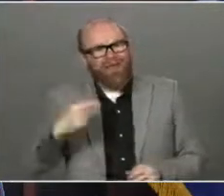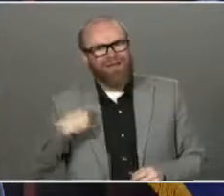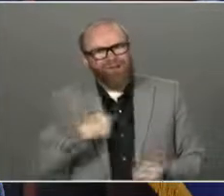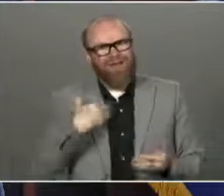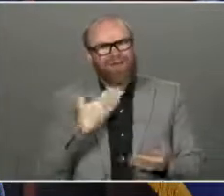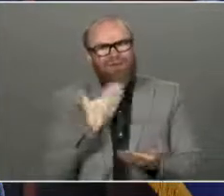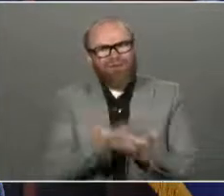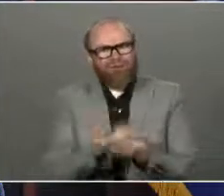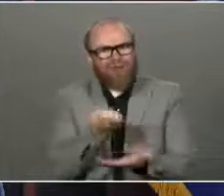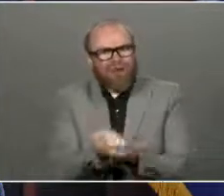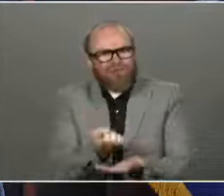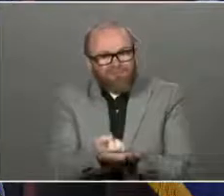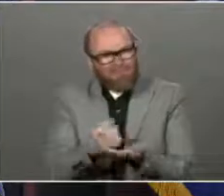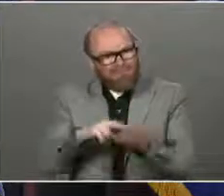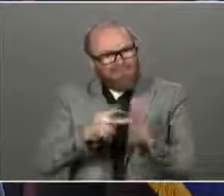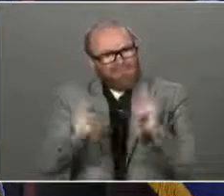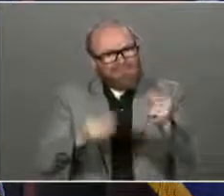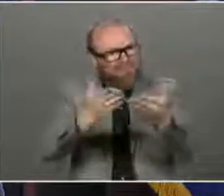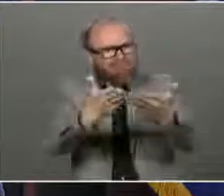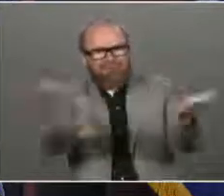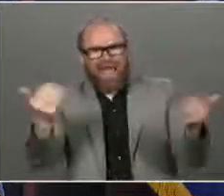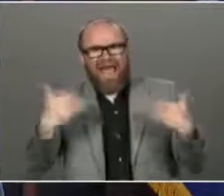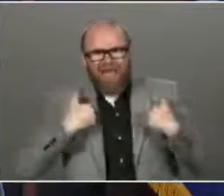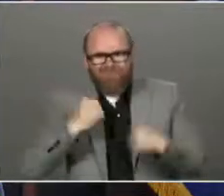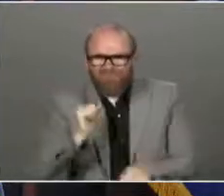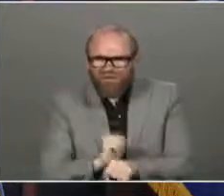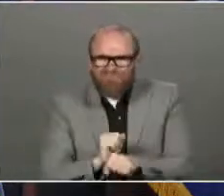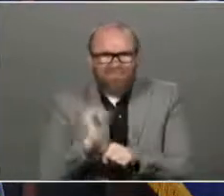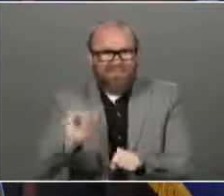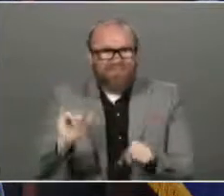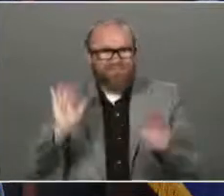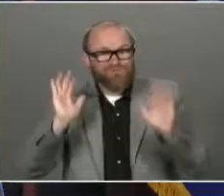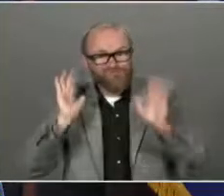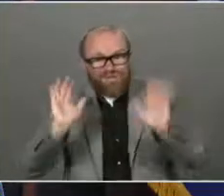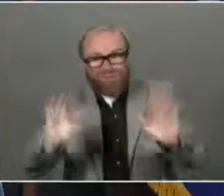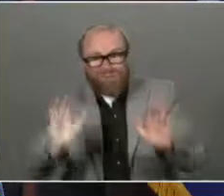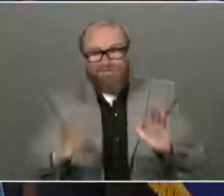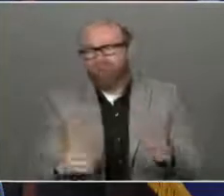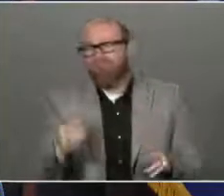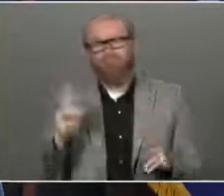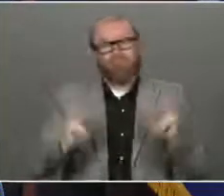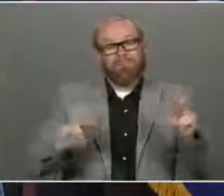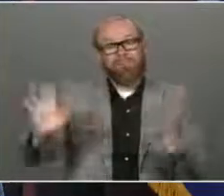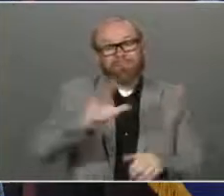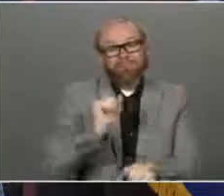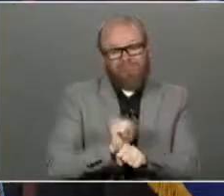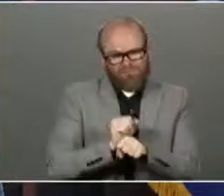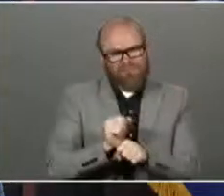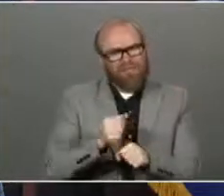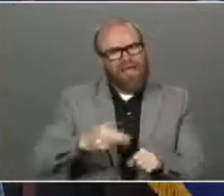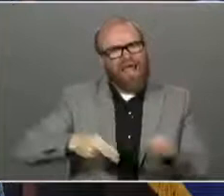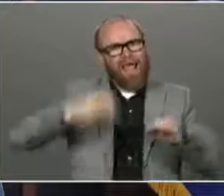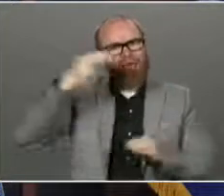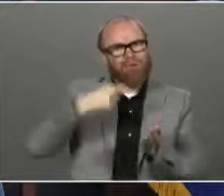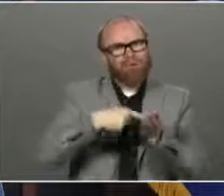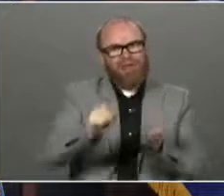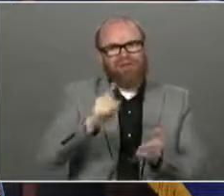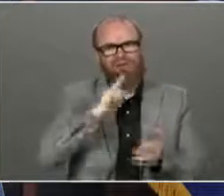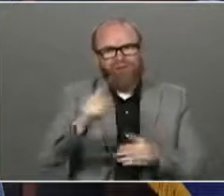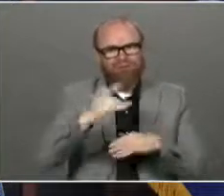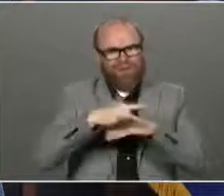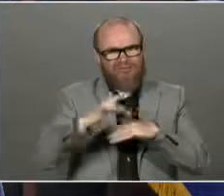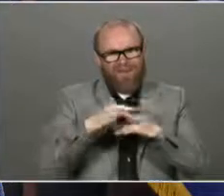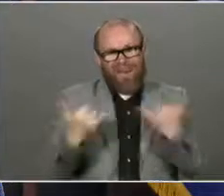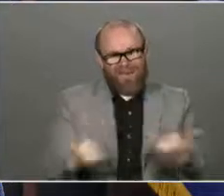means more Utahns are employed than ever before. It means that there are higher paying jobs available for Utahns more than ever